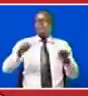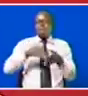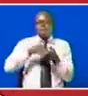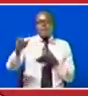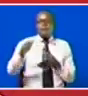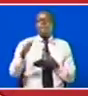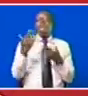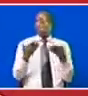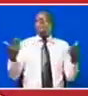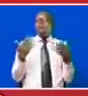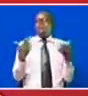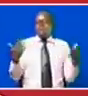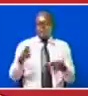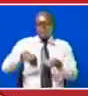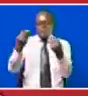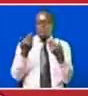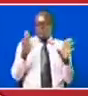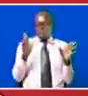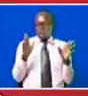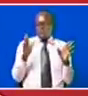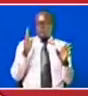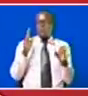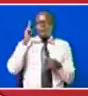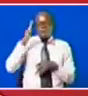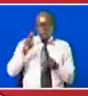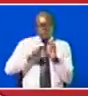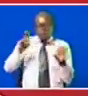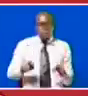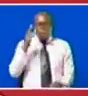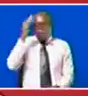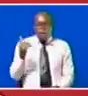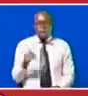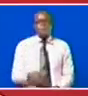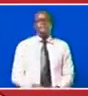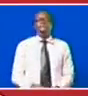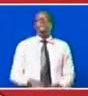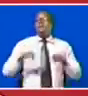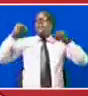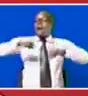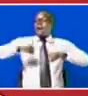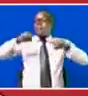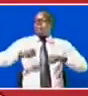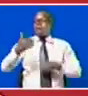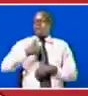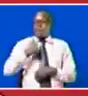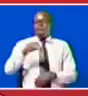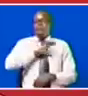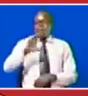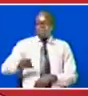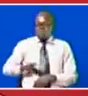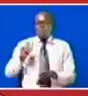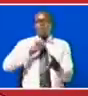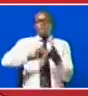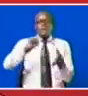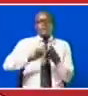the public assets entrusted to them. The real reason for their resignation is the plenary resolution to hold the commission secretary